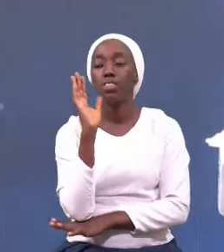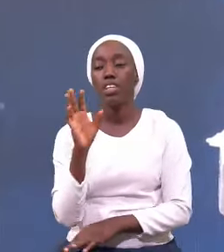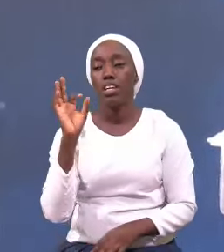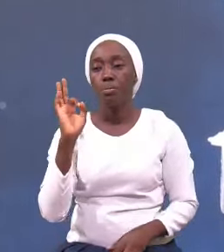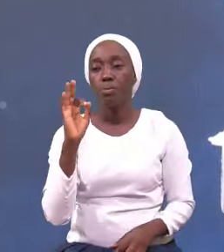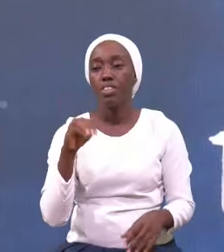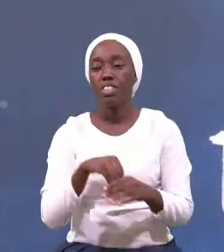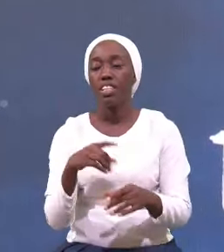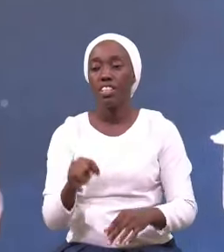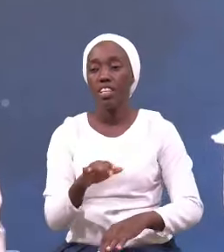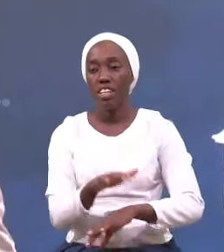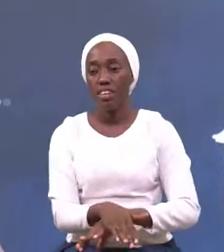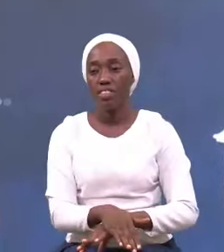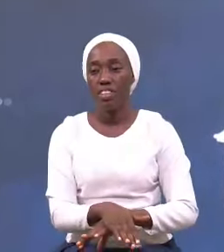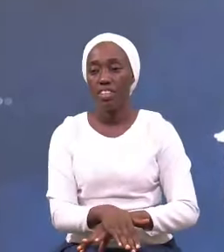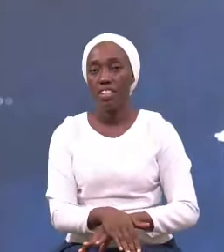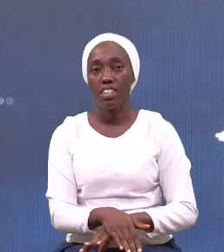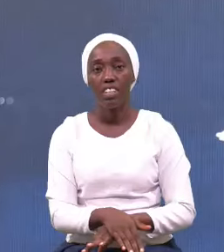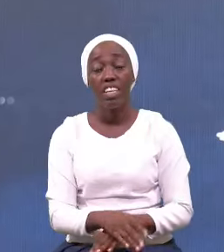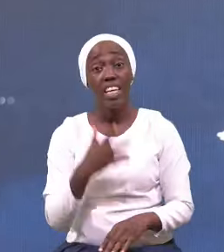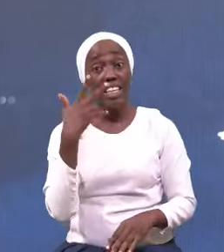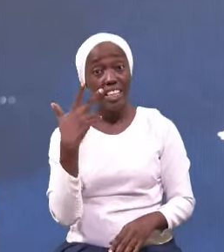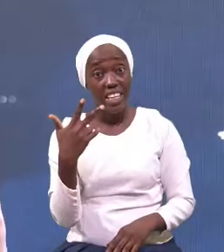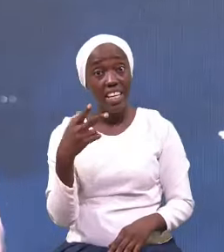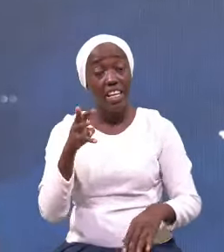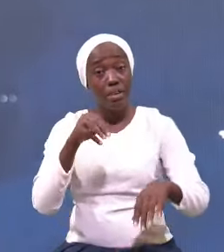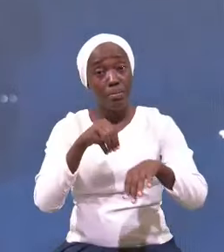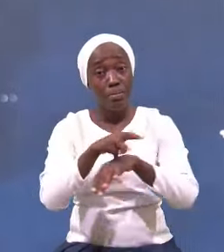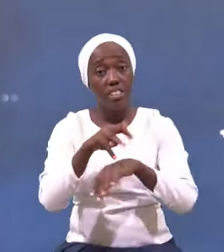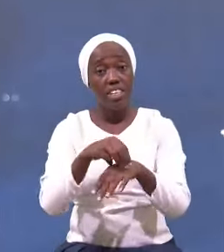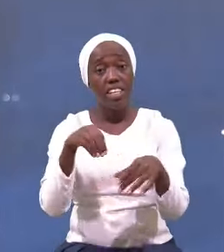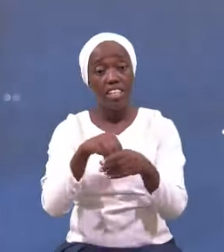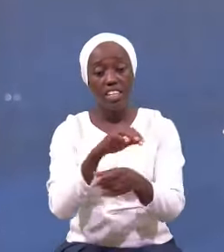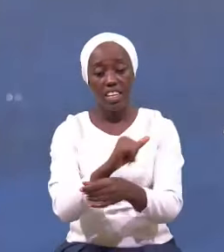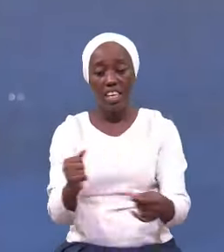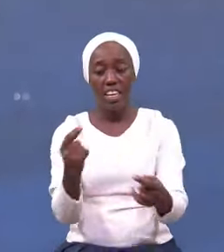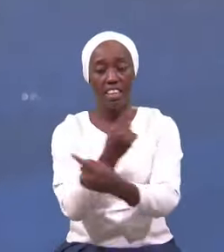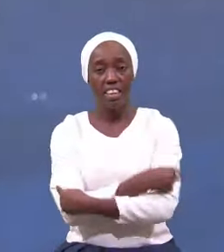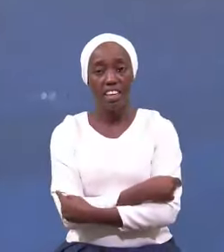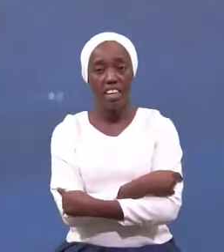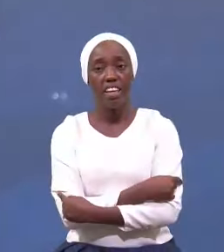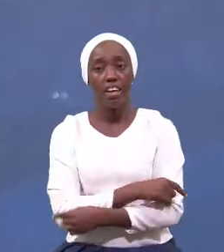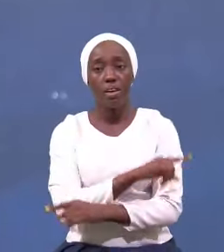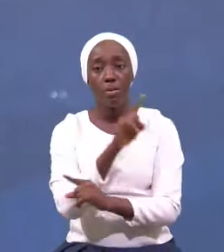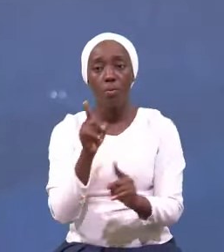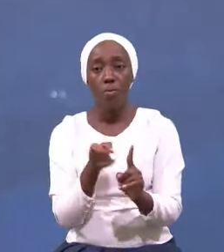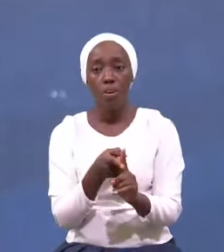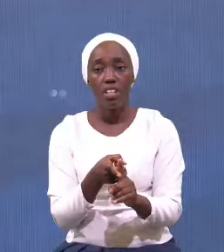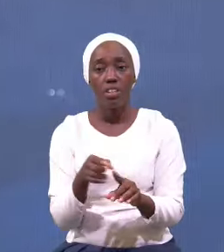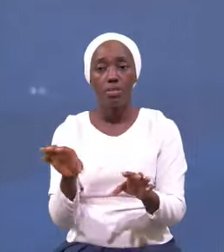the evening. Three messages in a day. And when I do the number